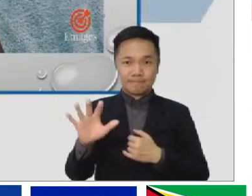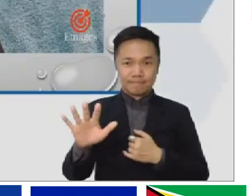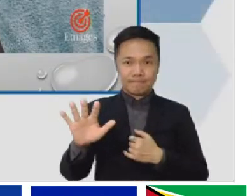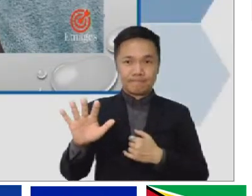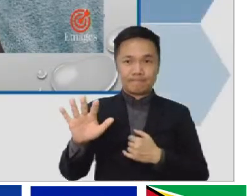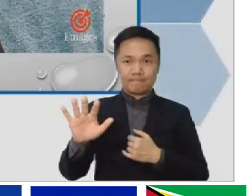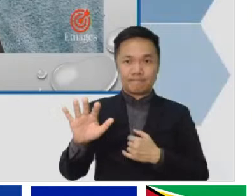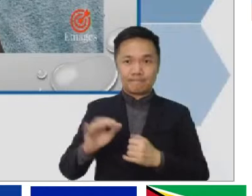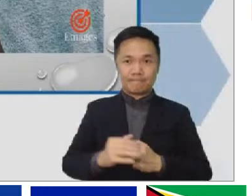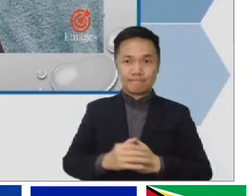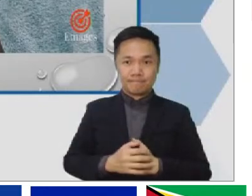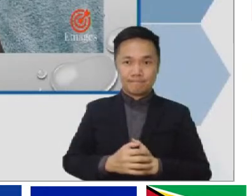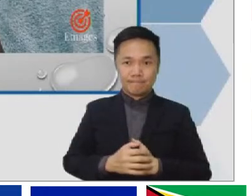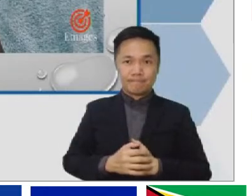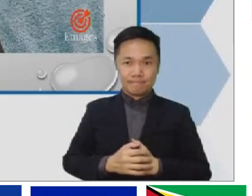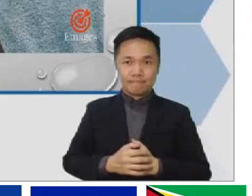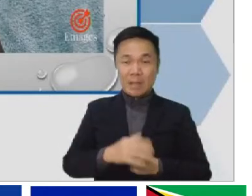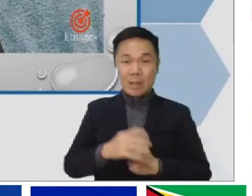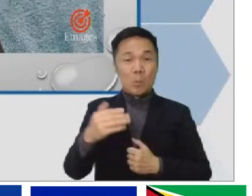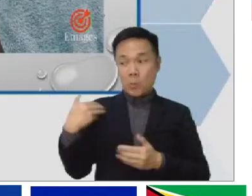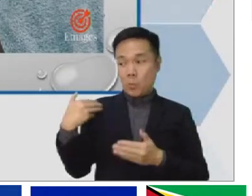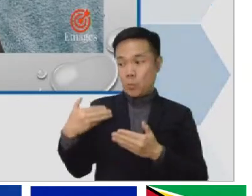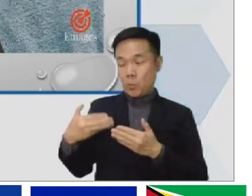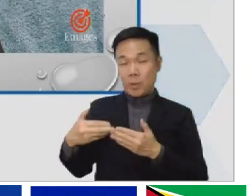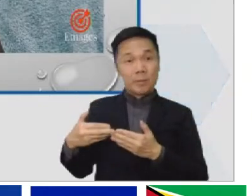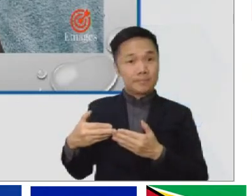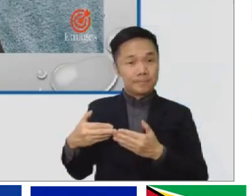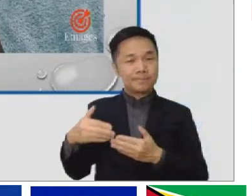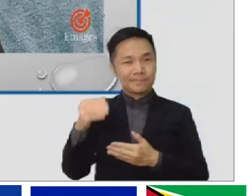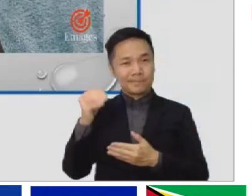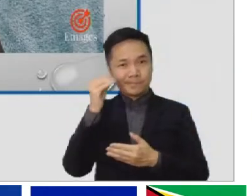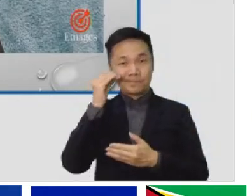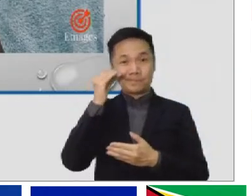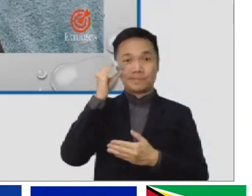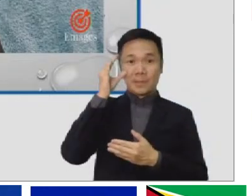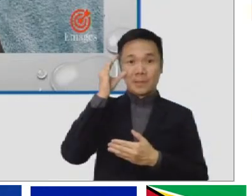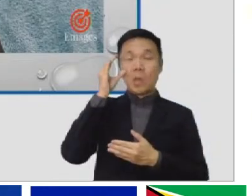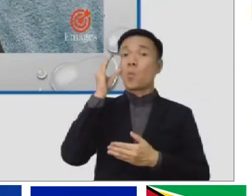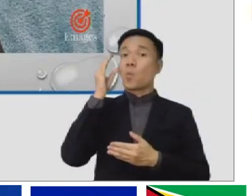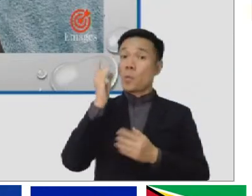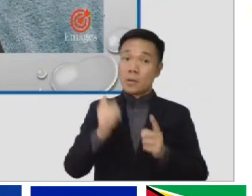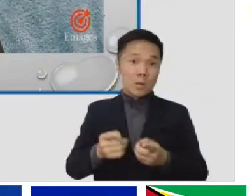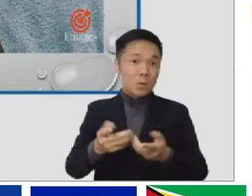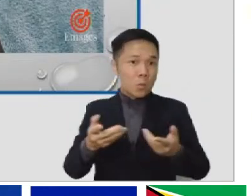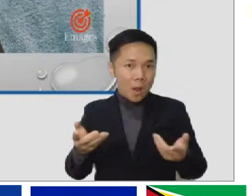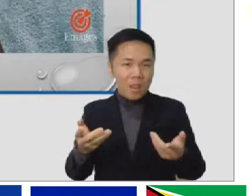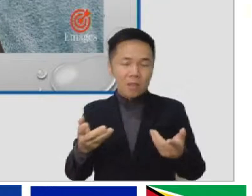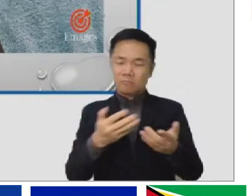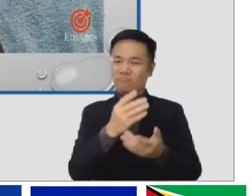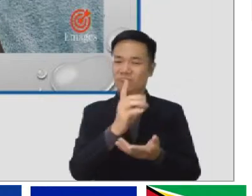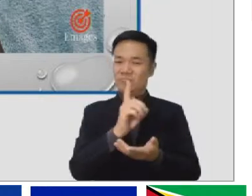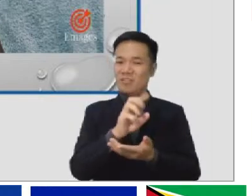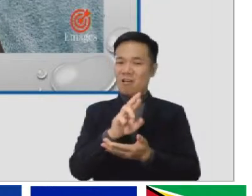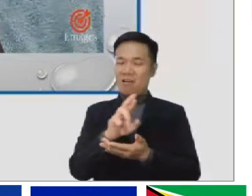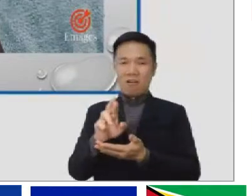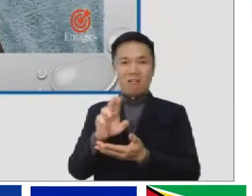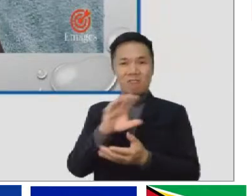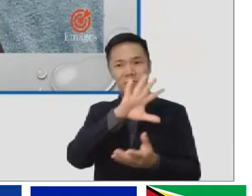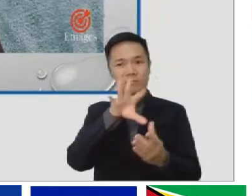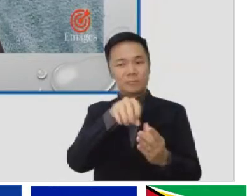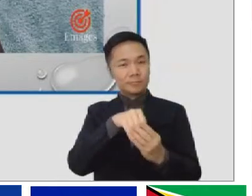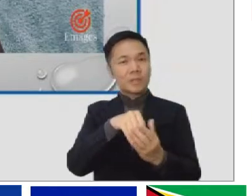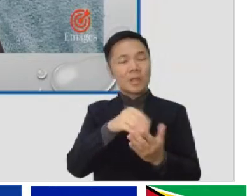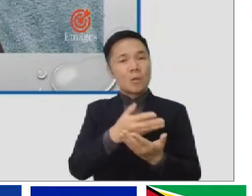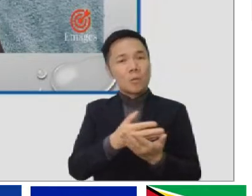our experiences that there is need for a comprehensive disaster risk reduction to be integrated into all of our strategic